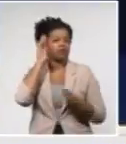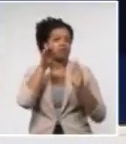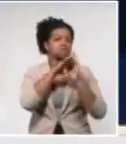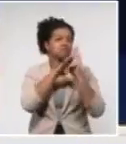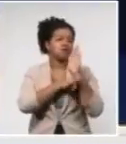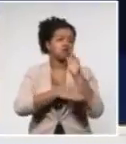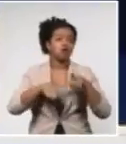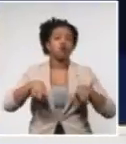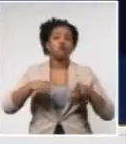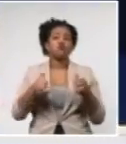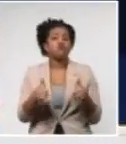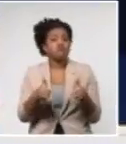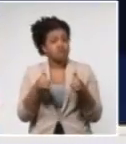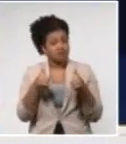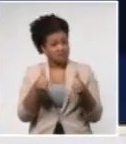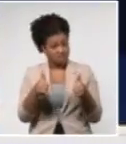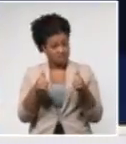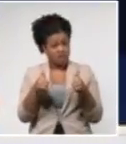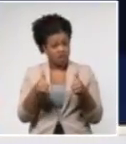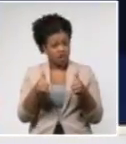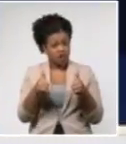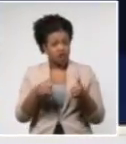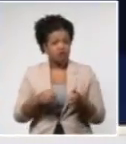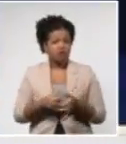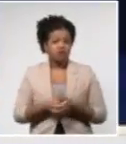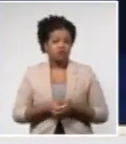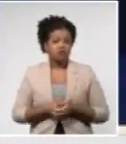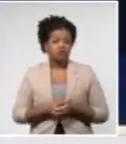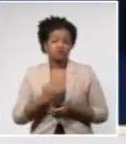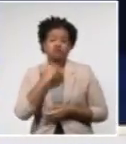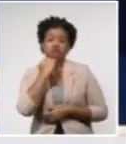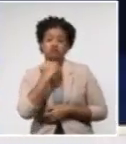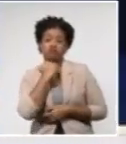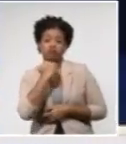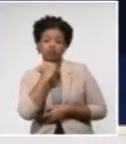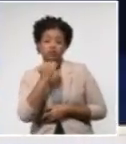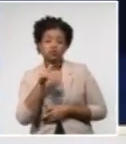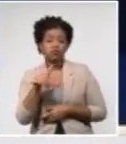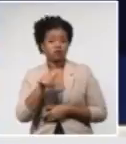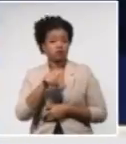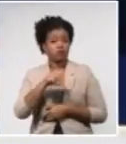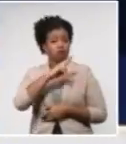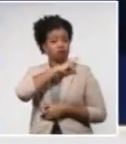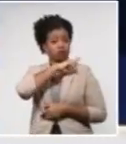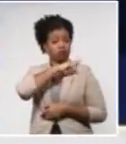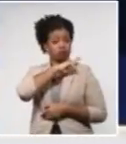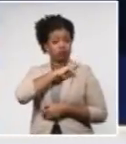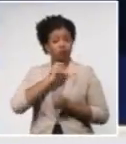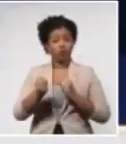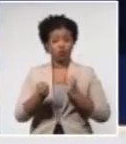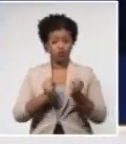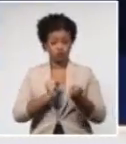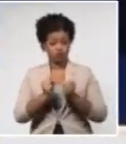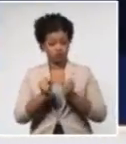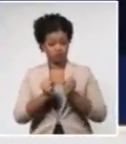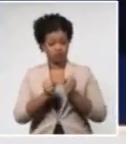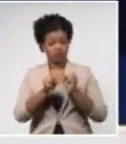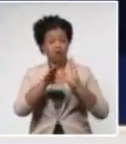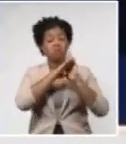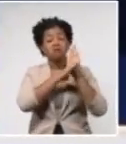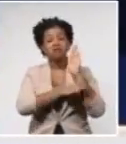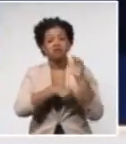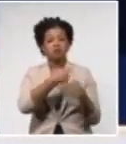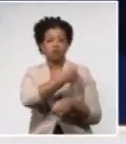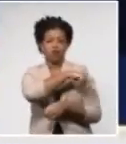to move forward. And it is well known